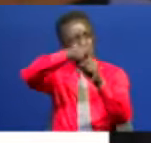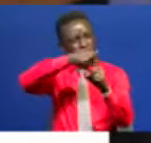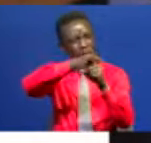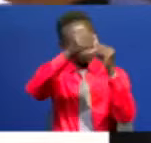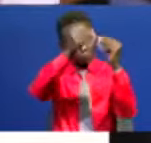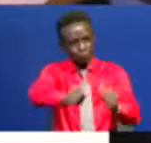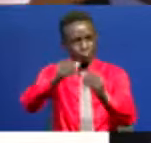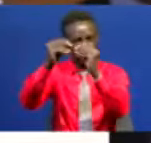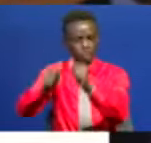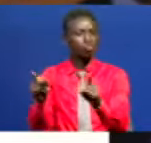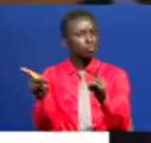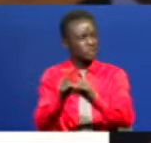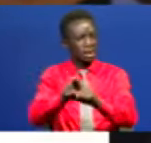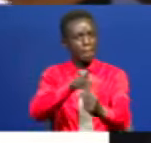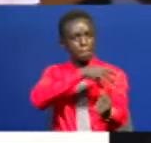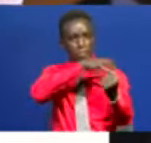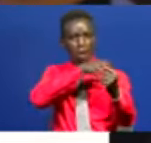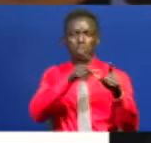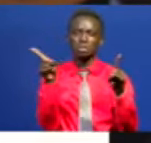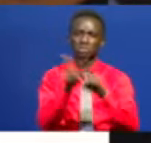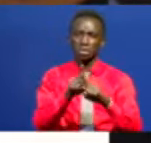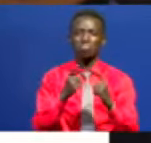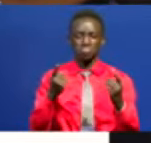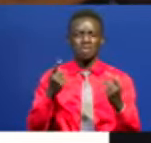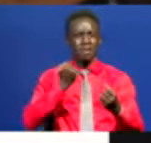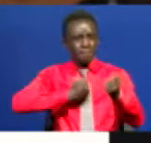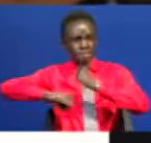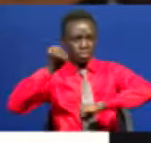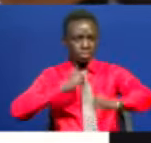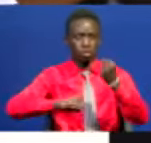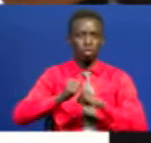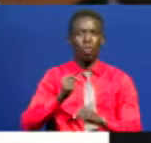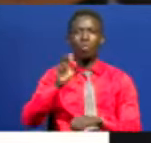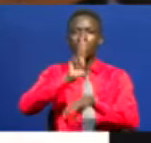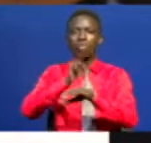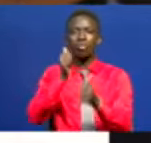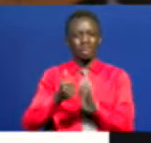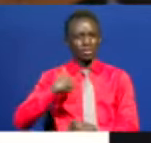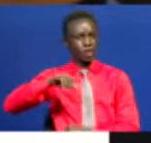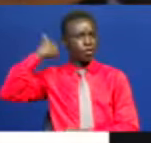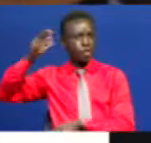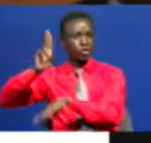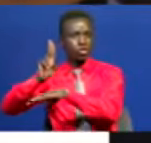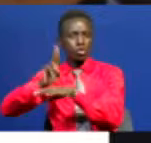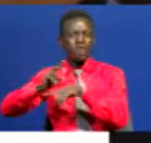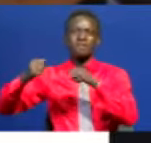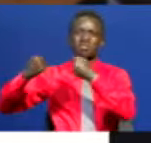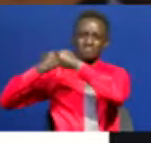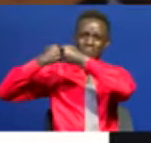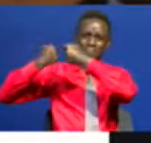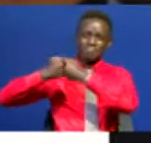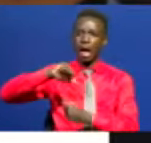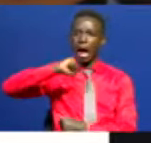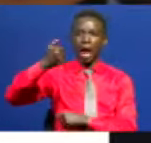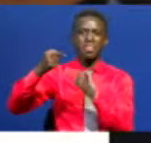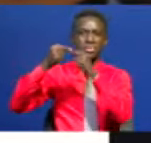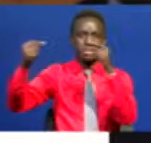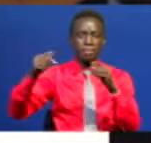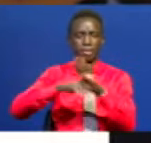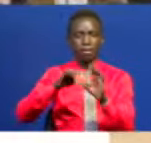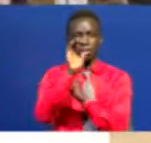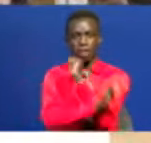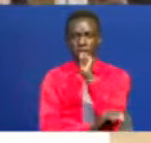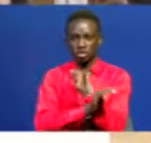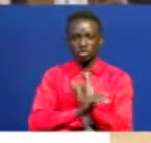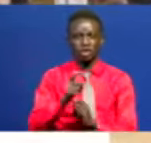vigor and the same commitment that we are using to fight other enemies of our country, including bandits and